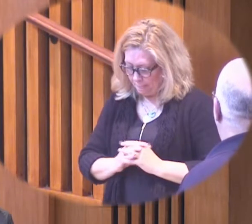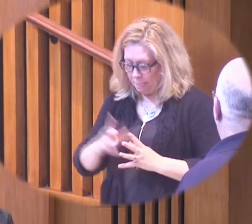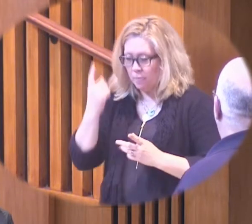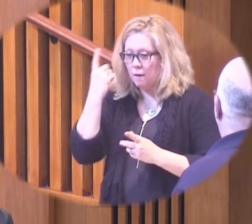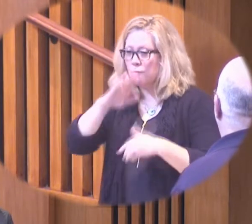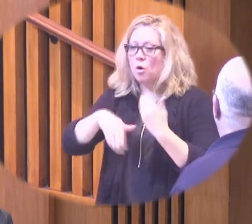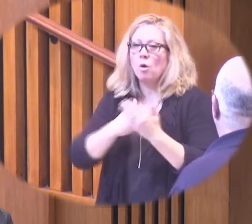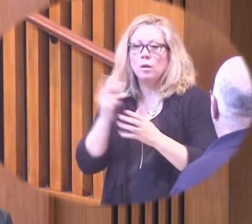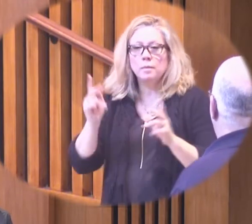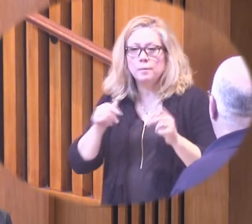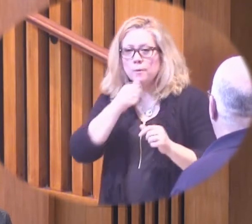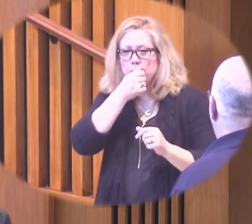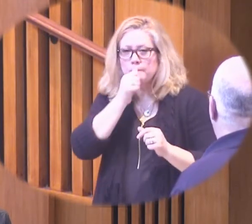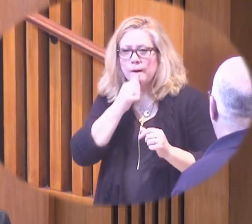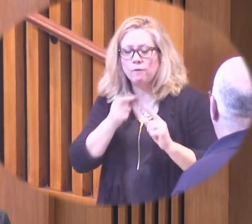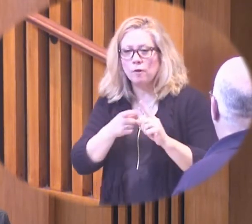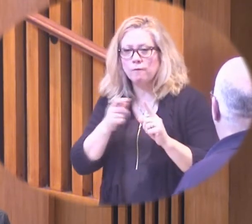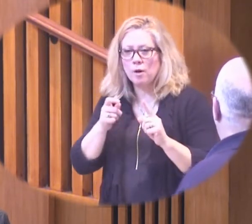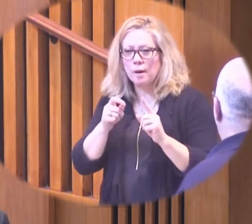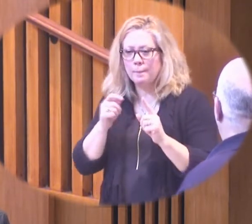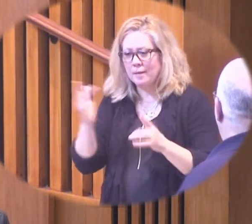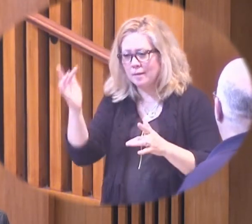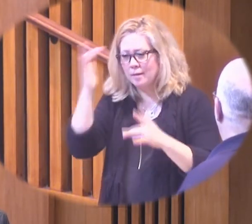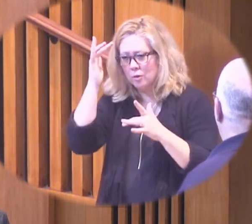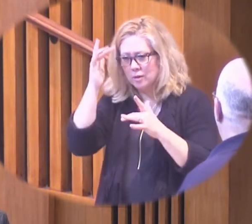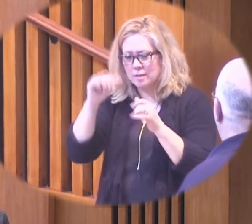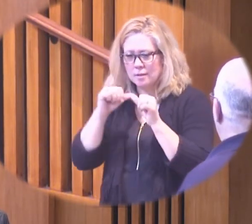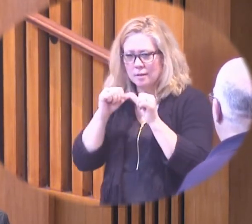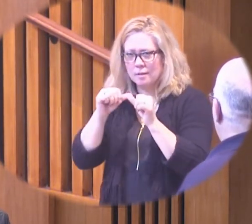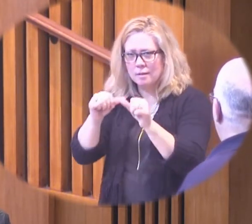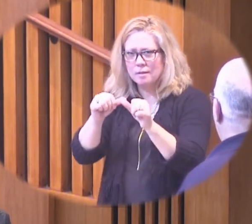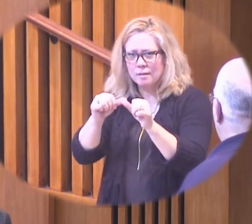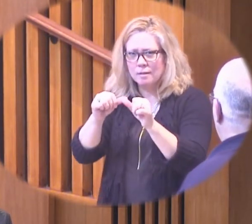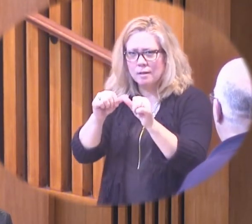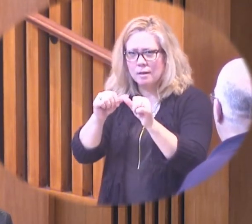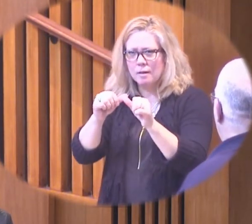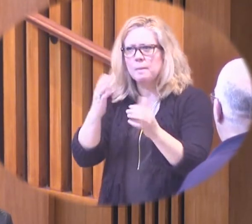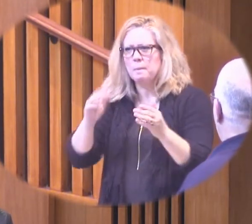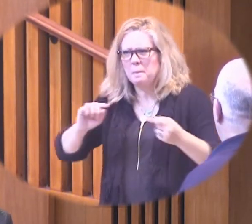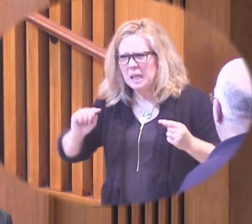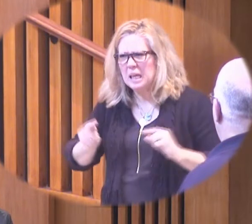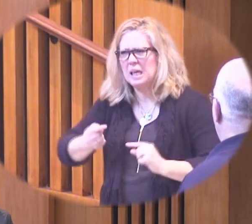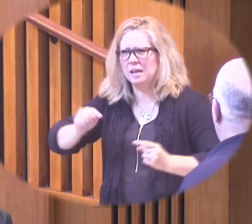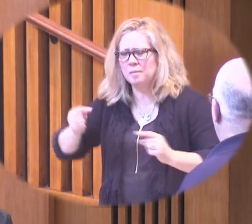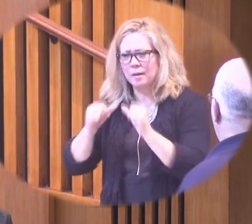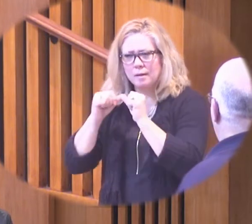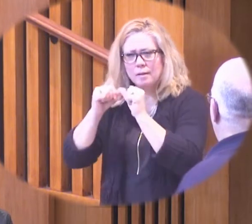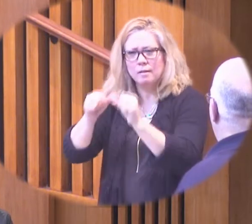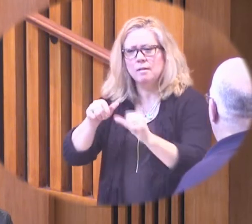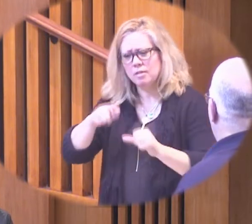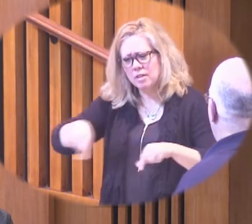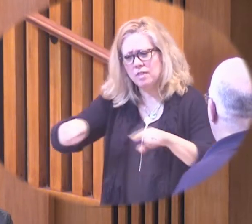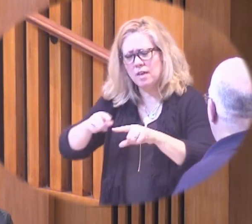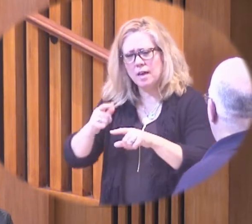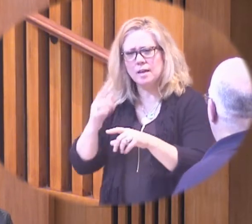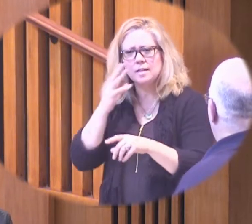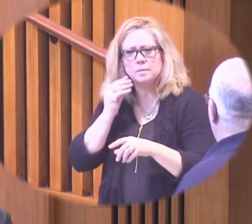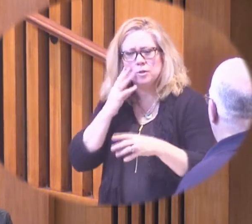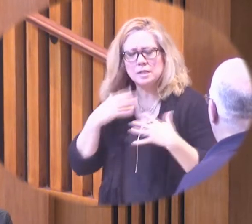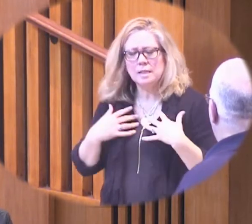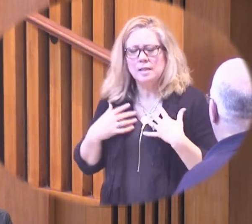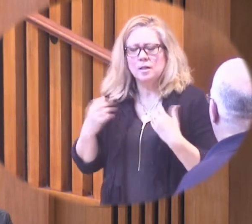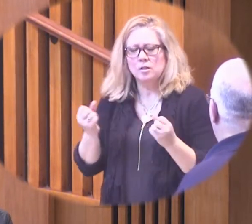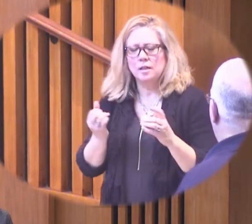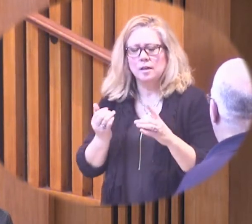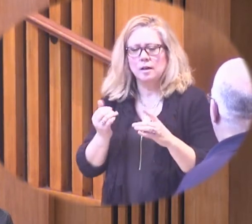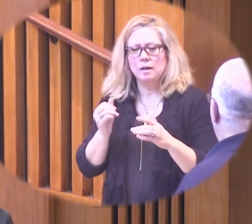For all those who suffer from chronic, painful illness, may they experience the healing consolation of Christ through